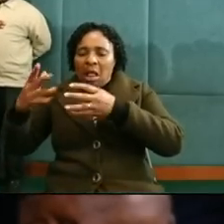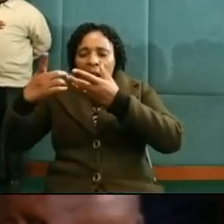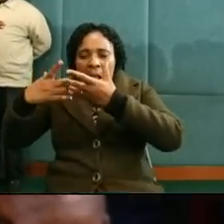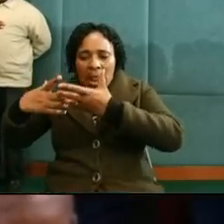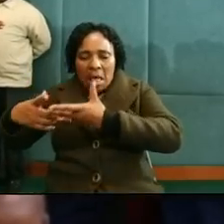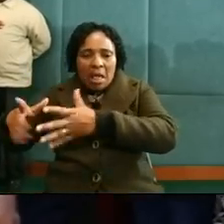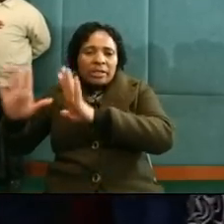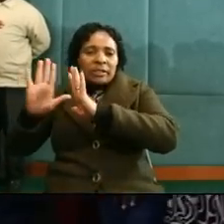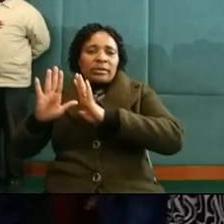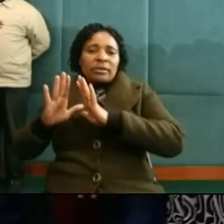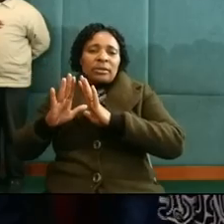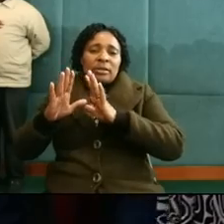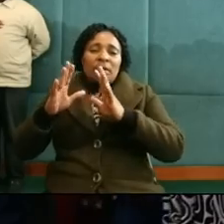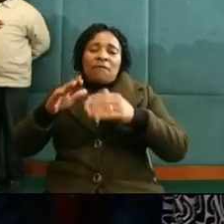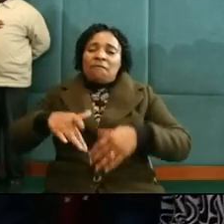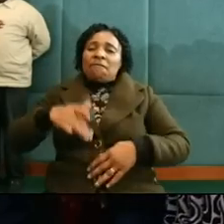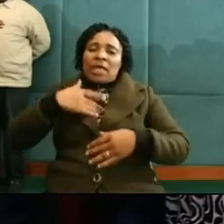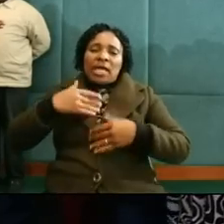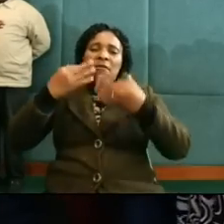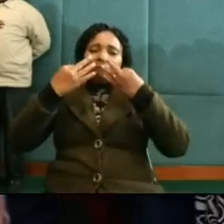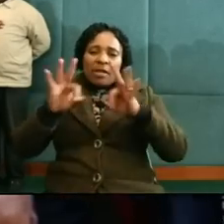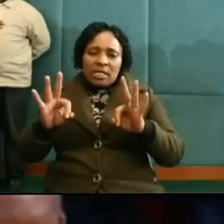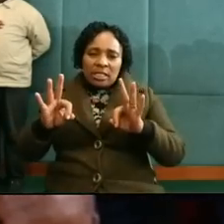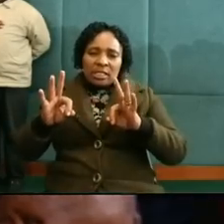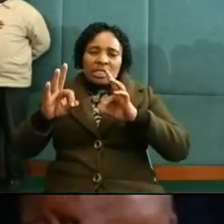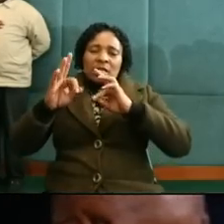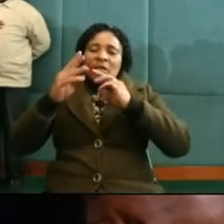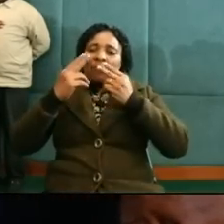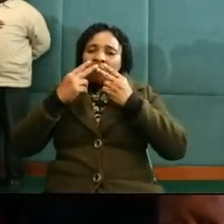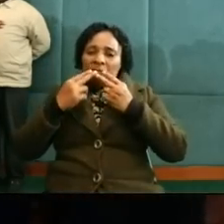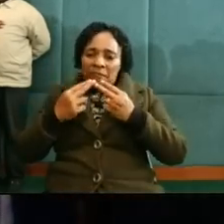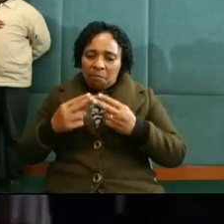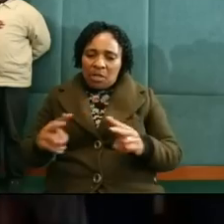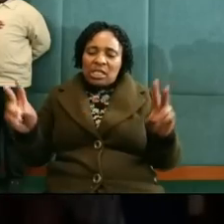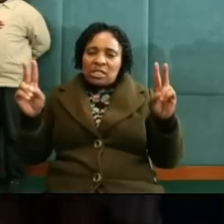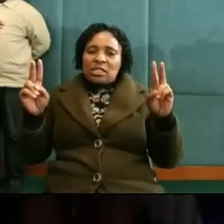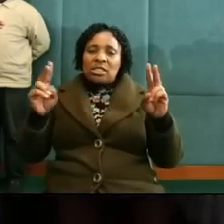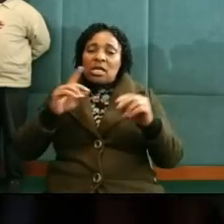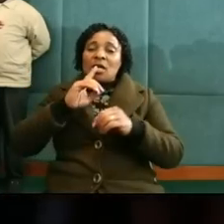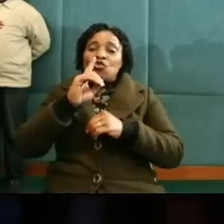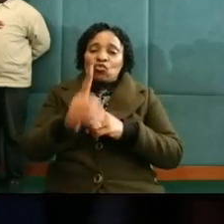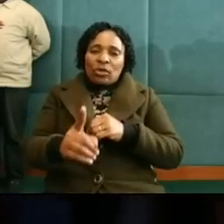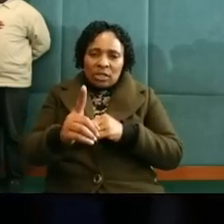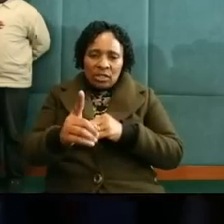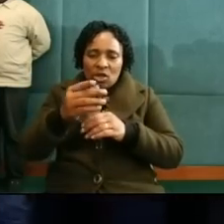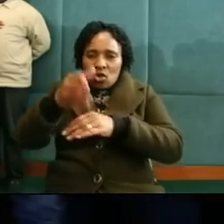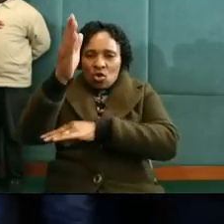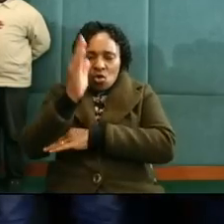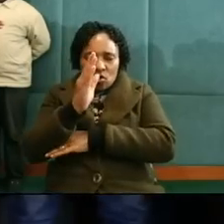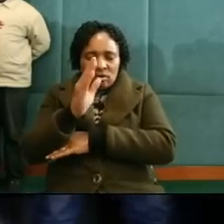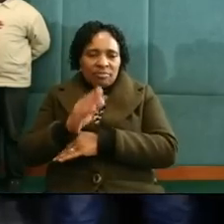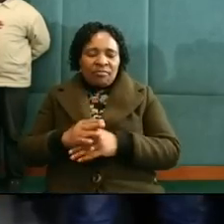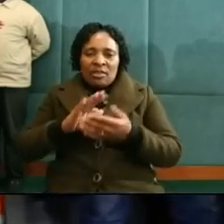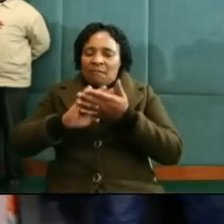and feel relieved and feel fresh and feel the assurance, God, that